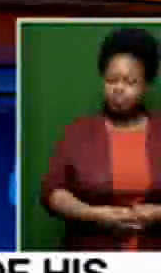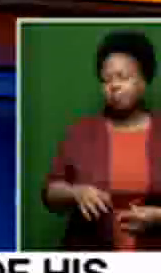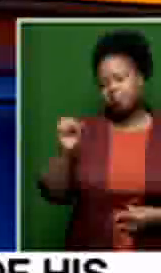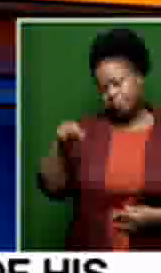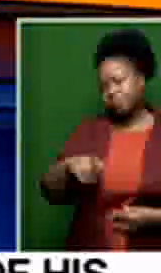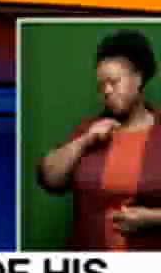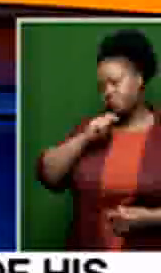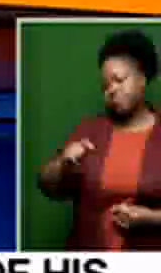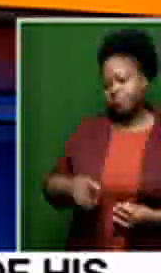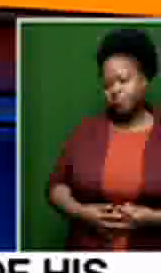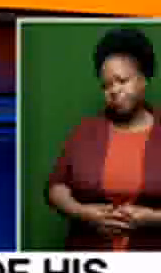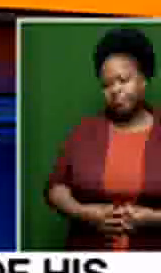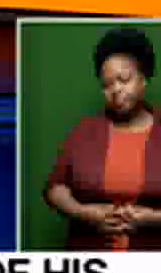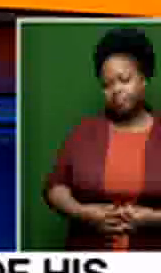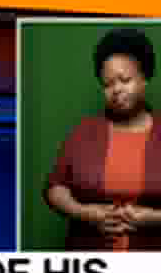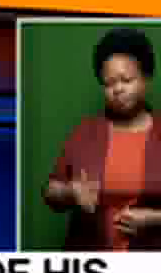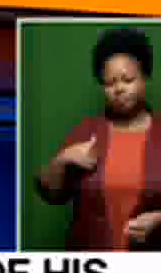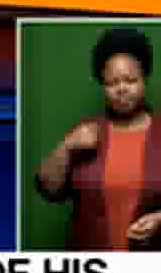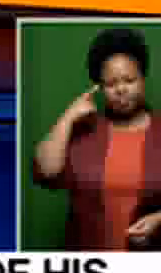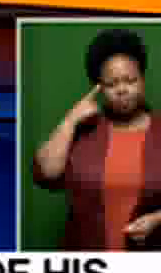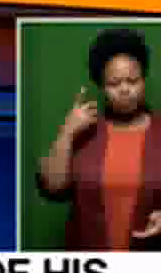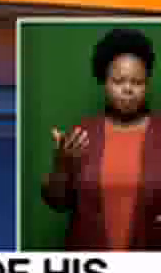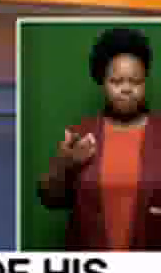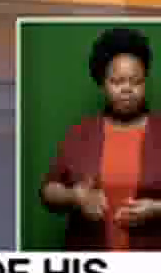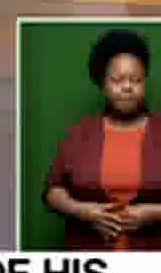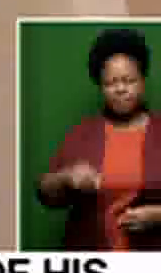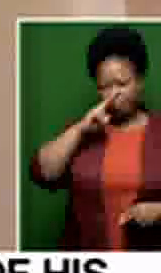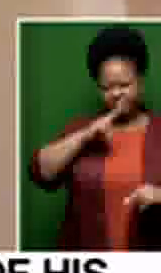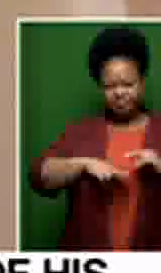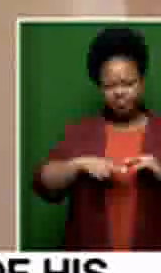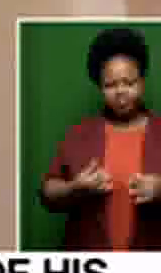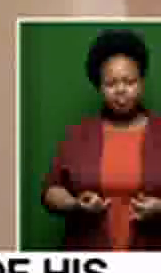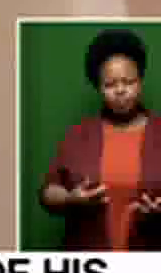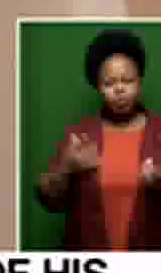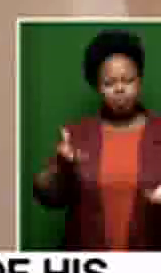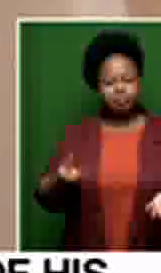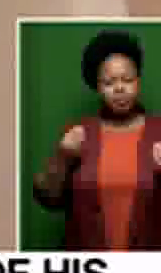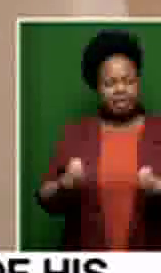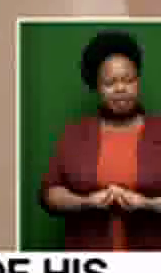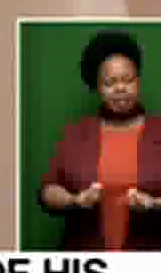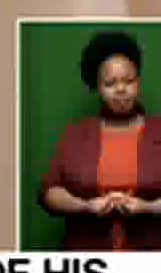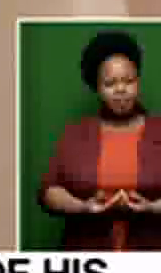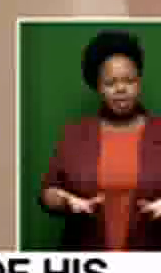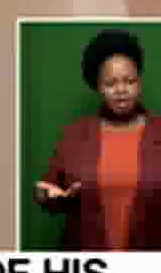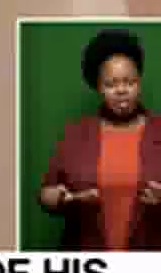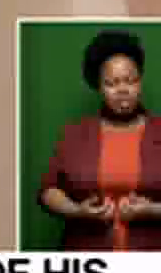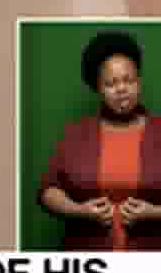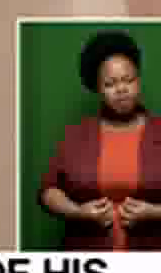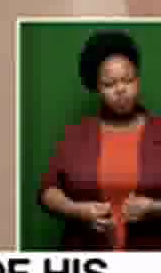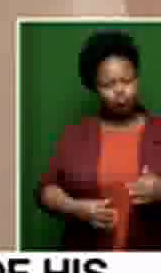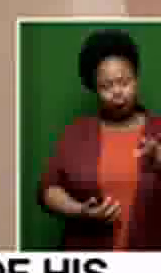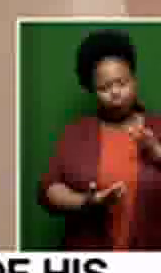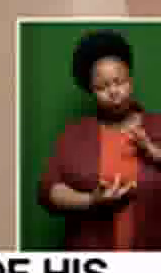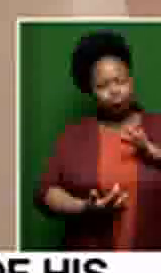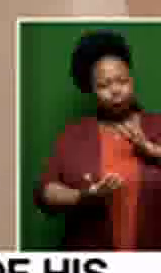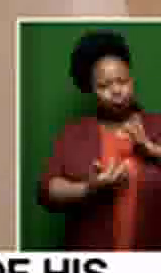most definitely is. Okay. I think it's quite a joy and treasure to find something that burns up deep inside of